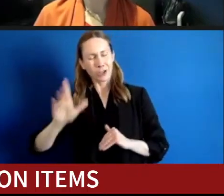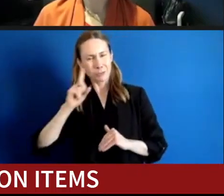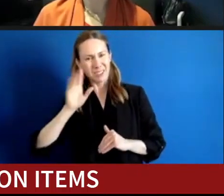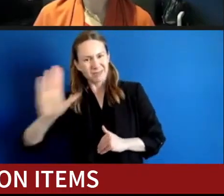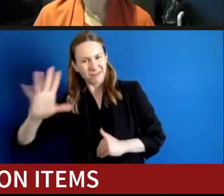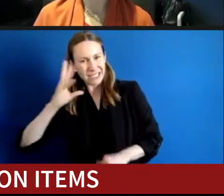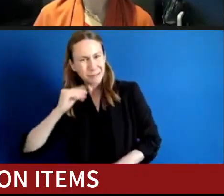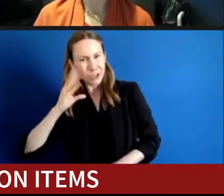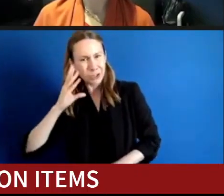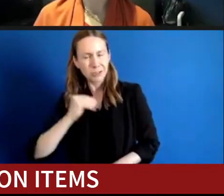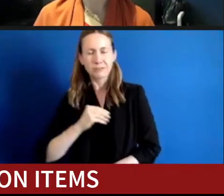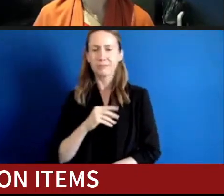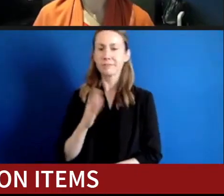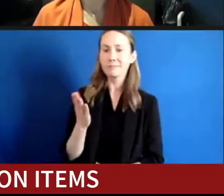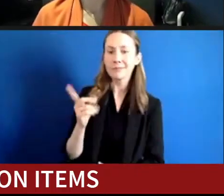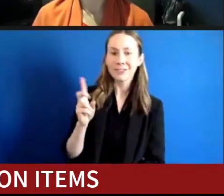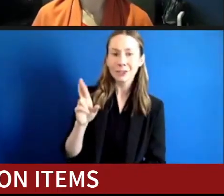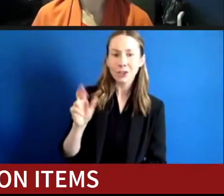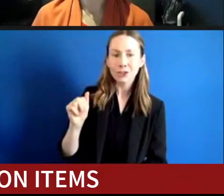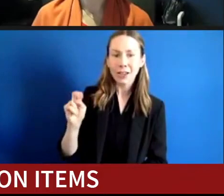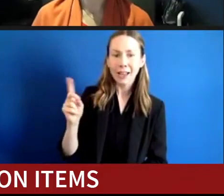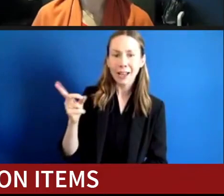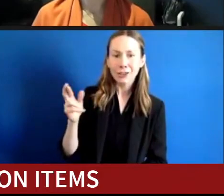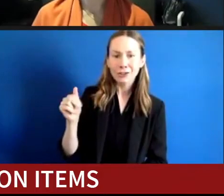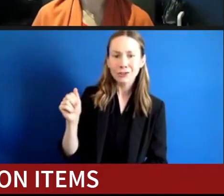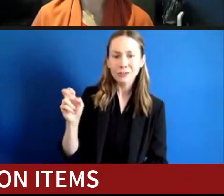Dr. Fung, Amy, do you have any other thoughts on this?